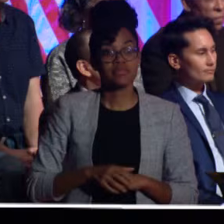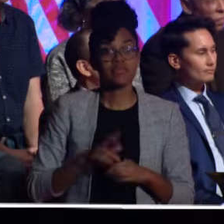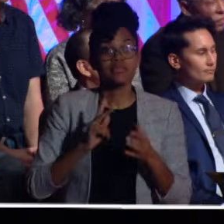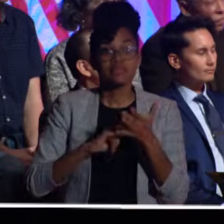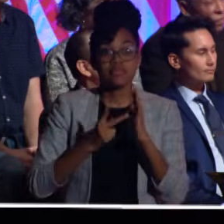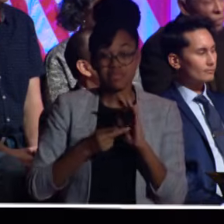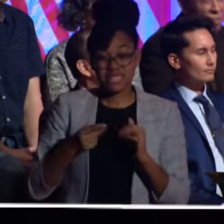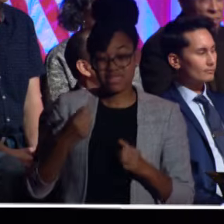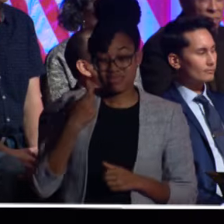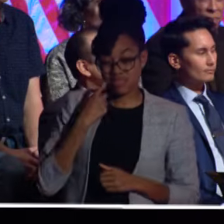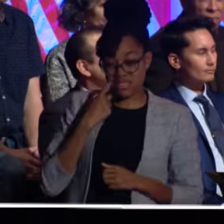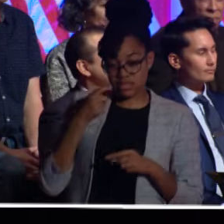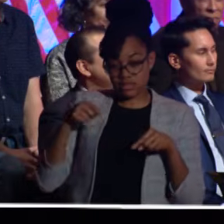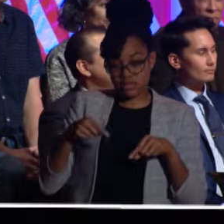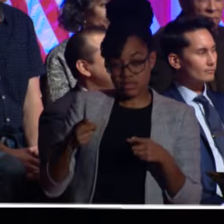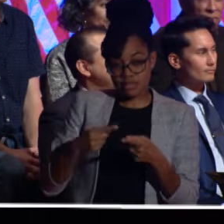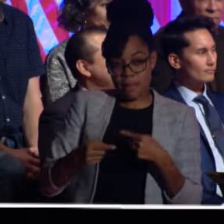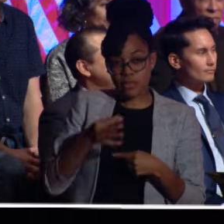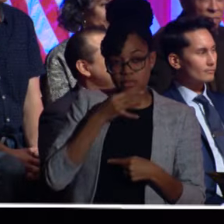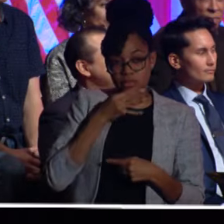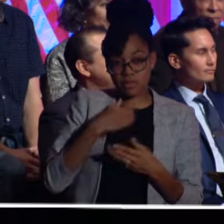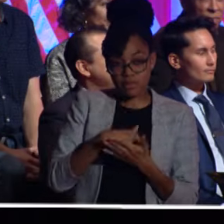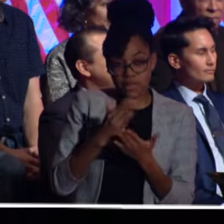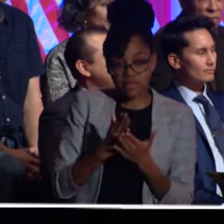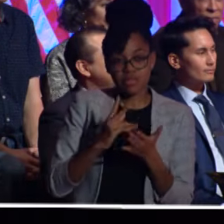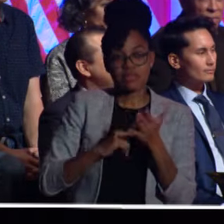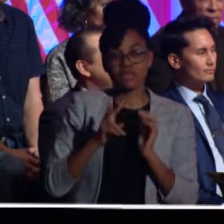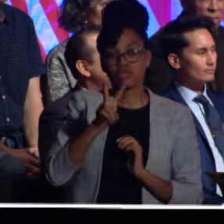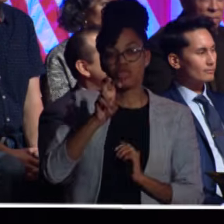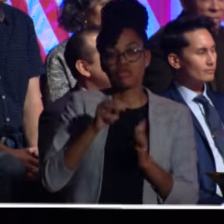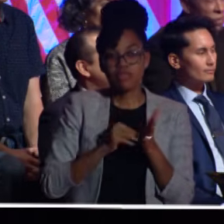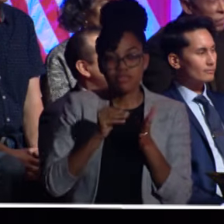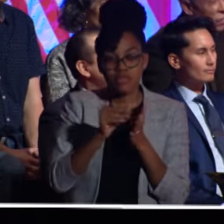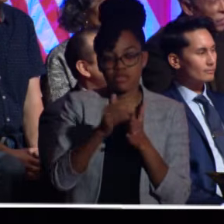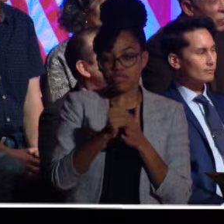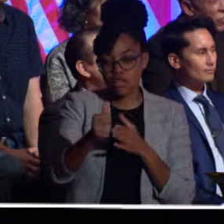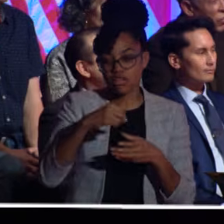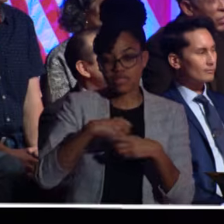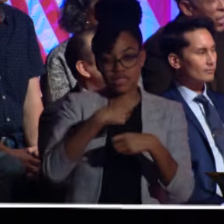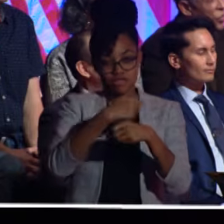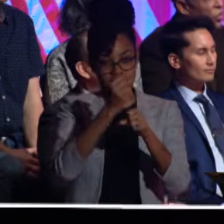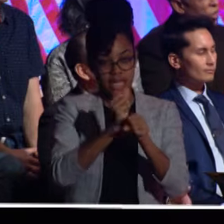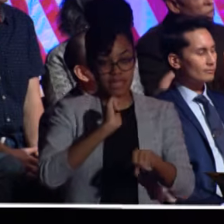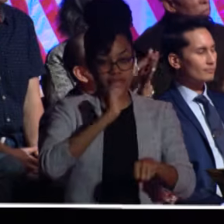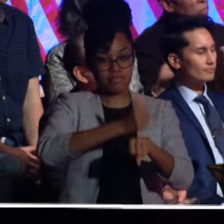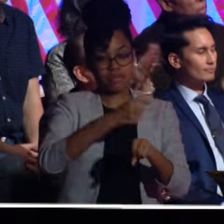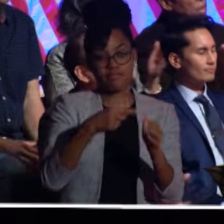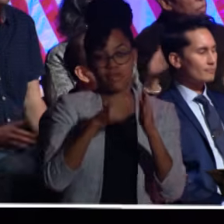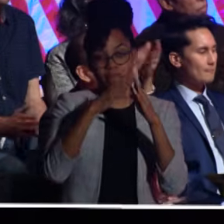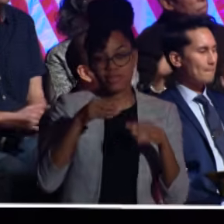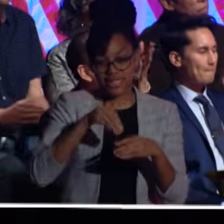nearly $200 million in the production and preservation of affordable housing in the district.